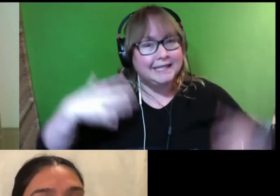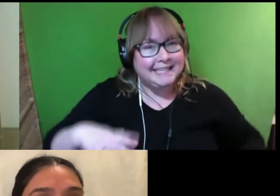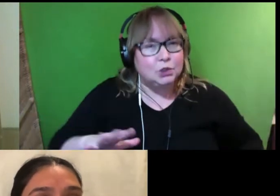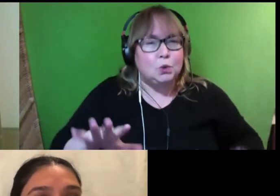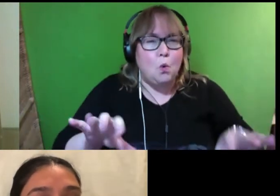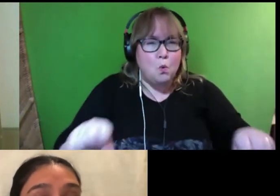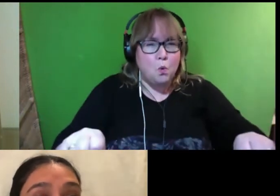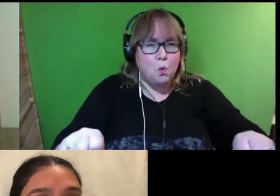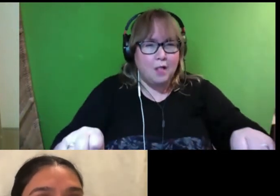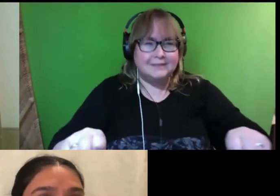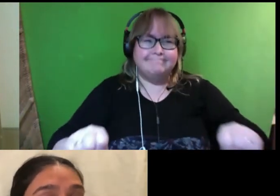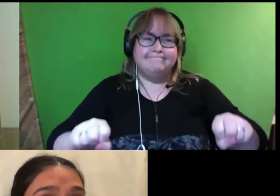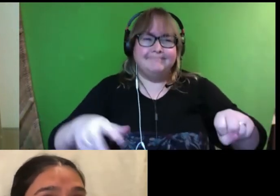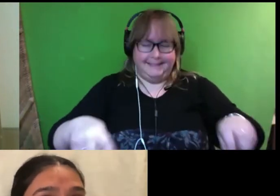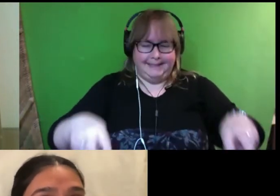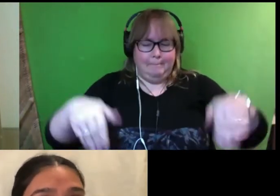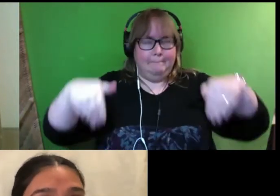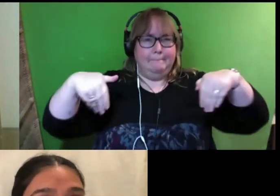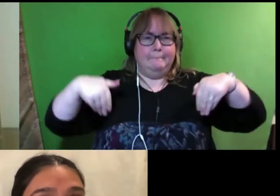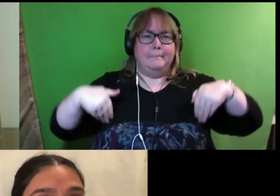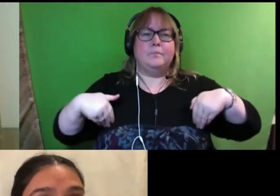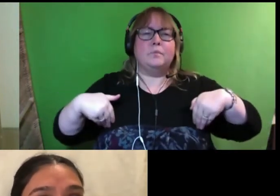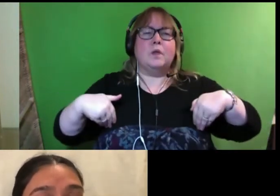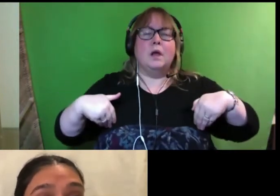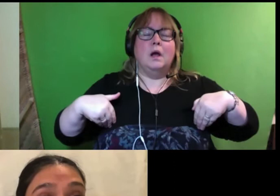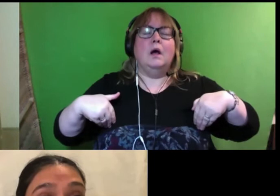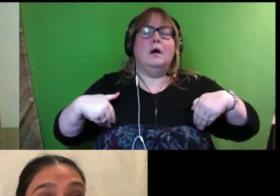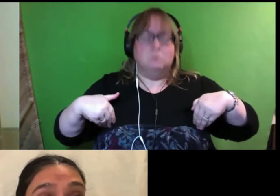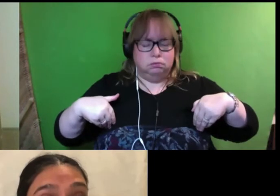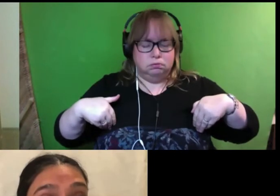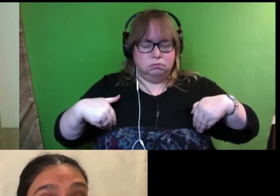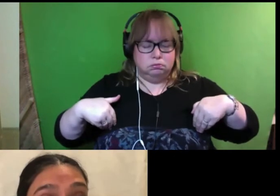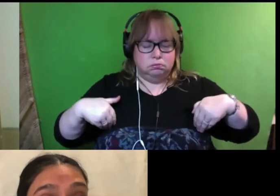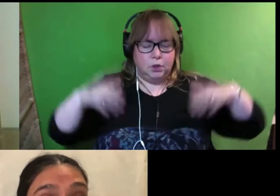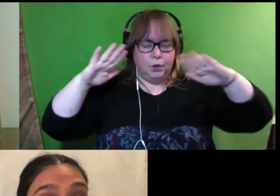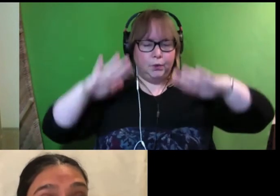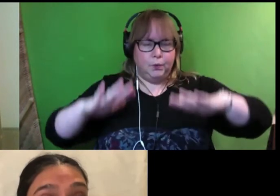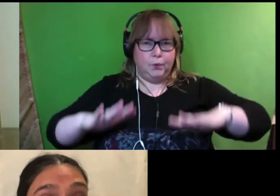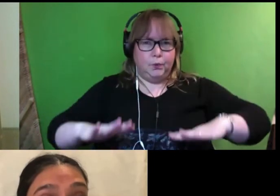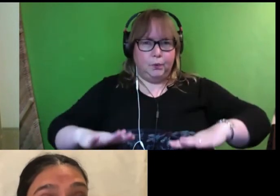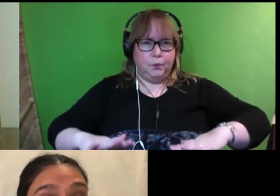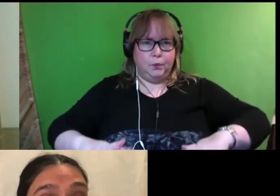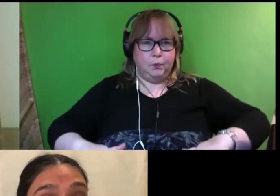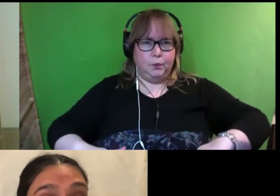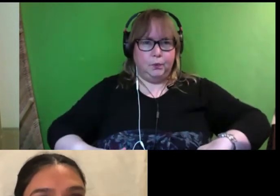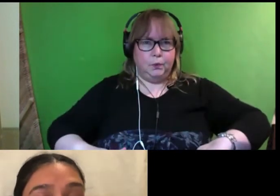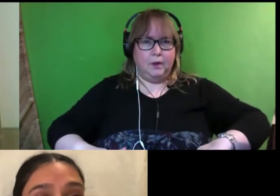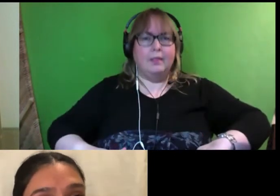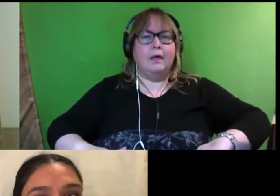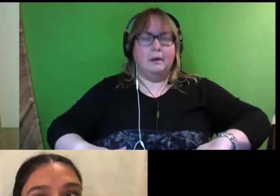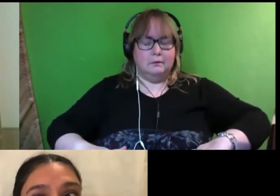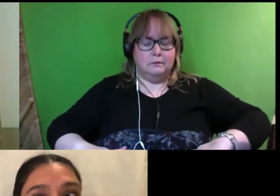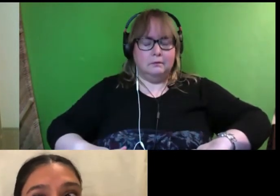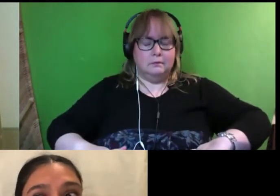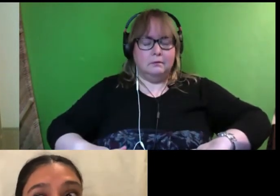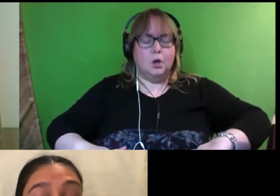our nervous system back into like a parasympathetic state? We can hear each other, we